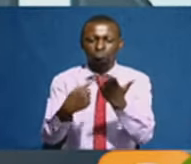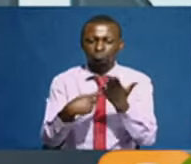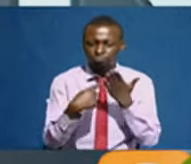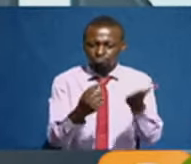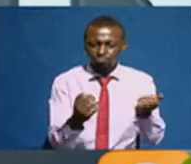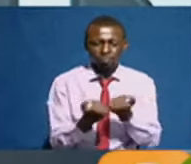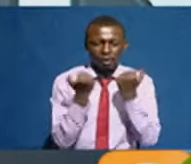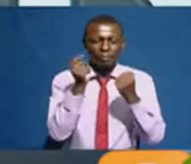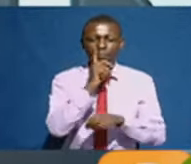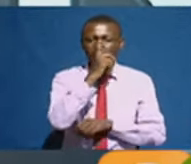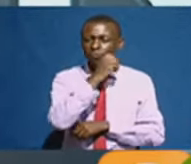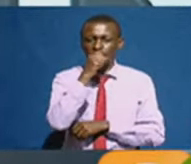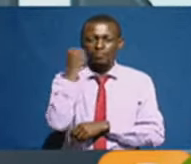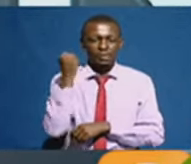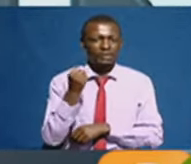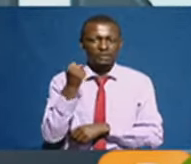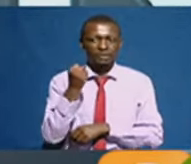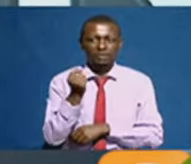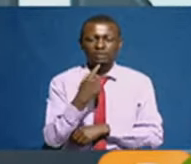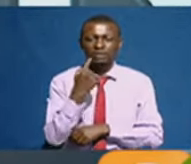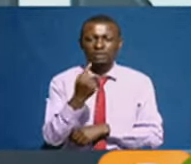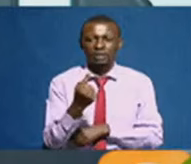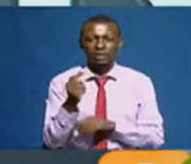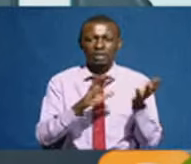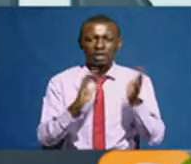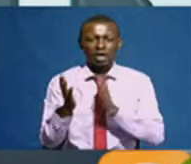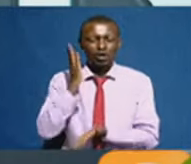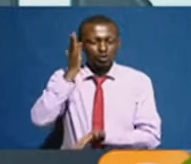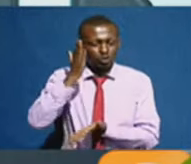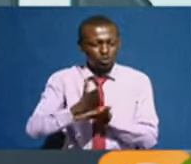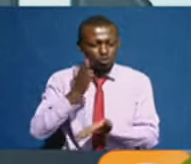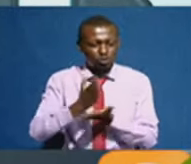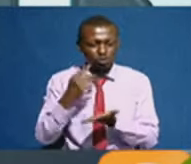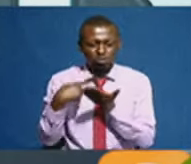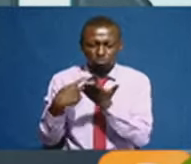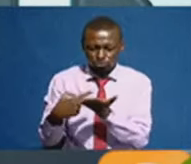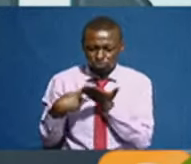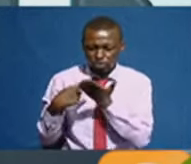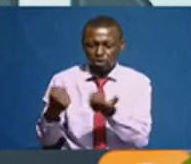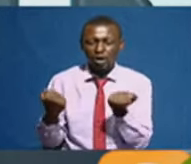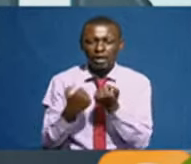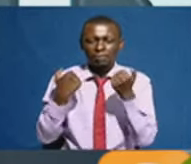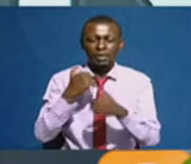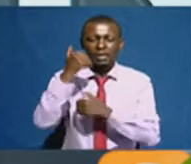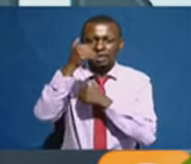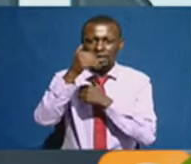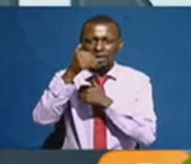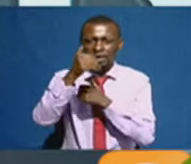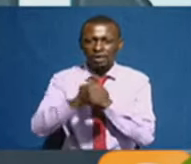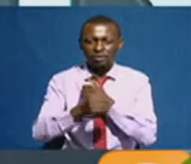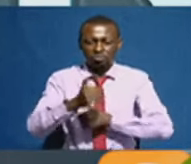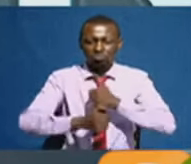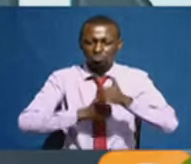So, you know, this is what I mean about the sincerity of the talks. If then, after a protracted